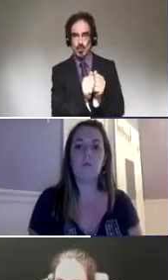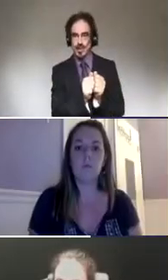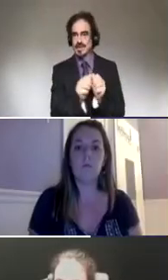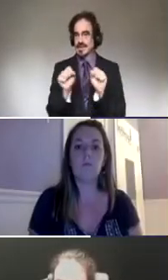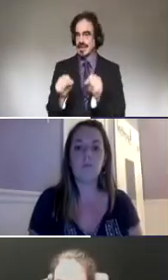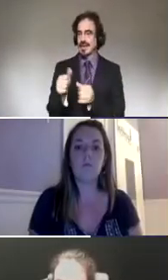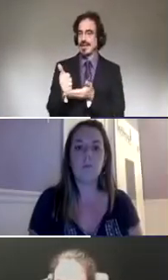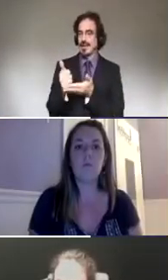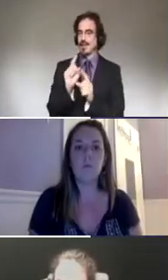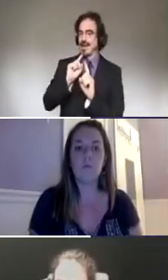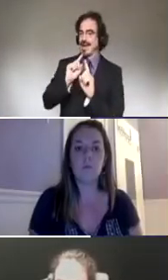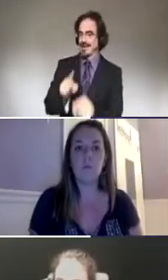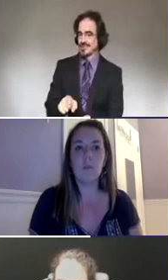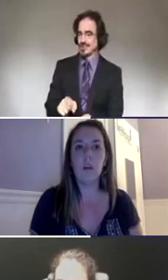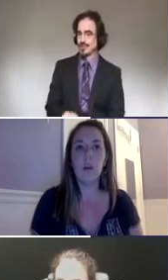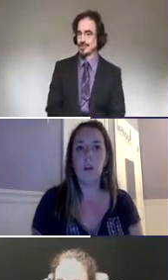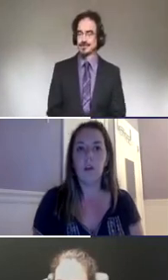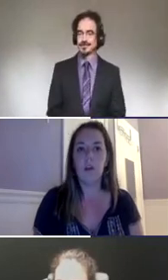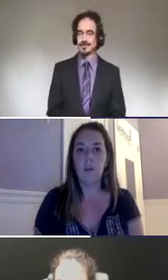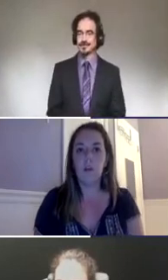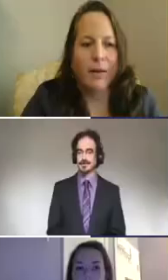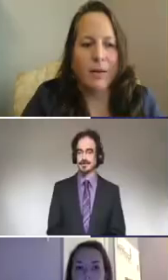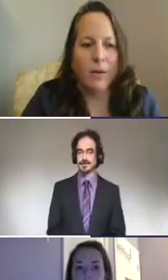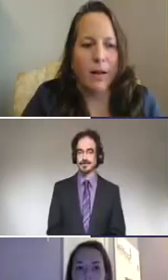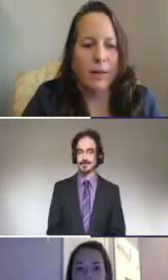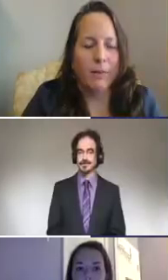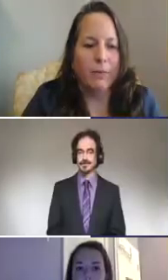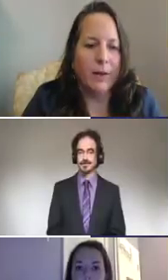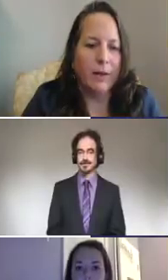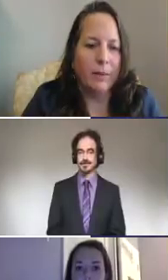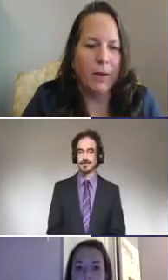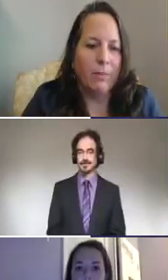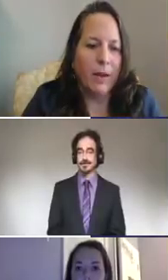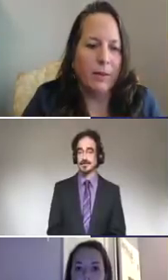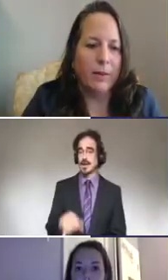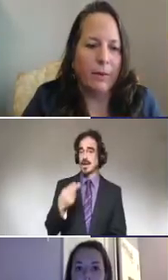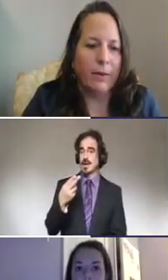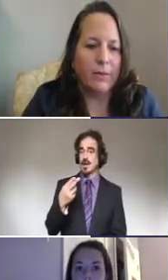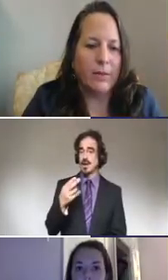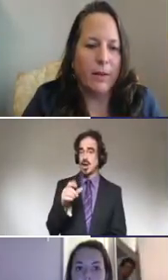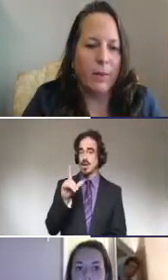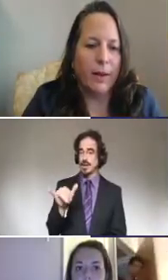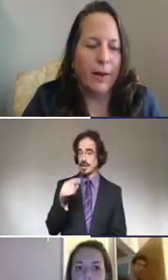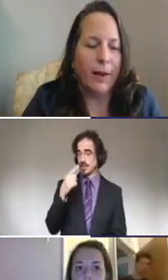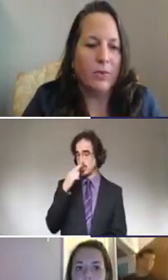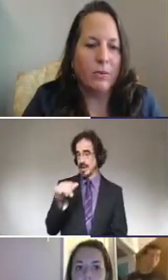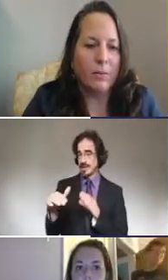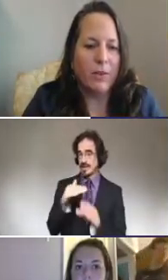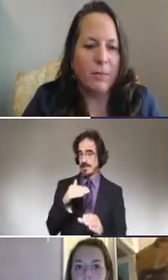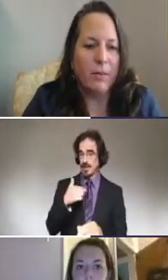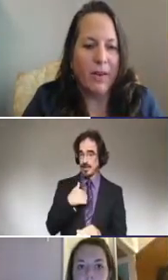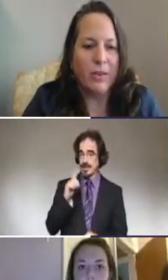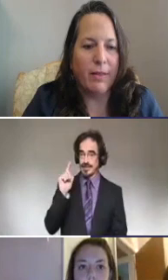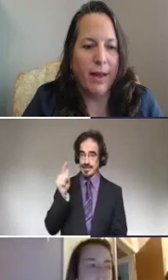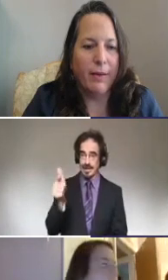that question in my video. it again. So Holly, feel free to email me later and I'll see what I can get you